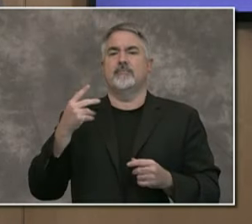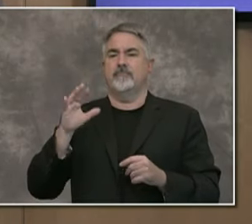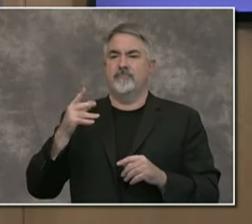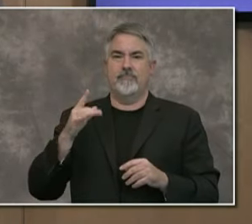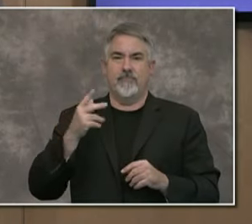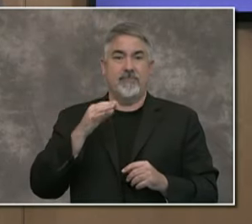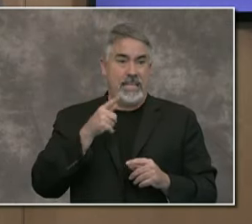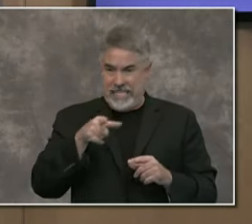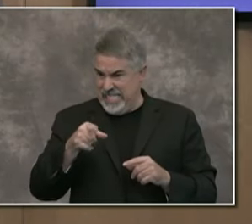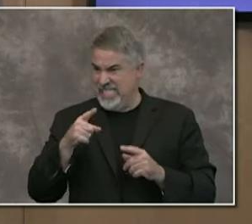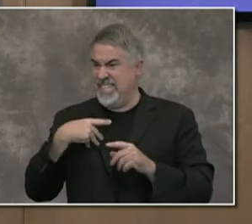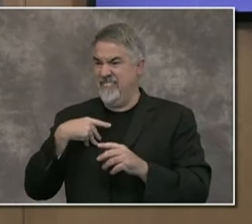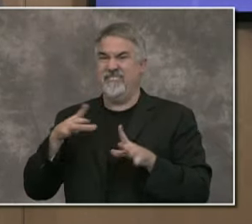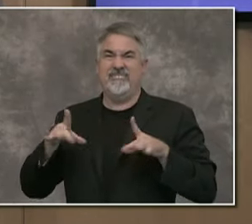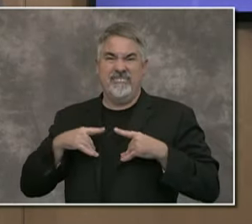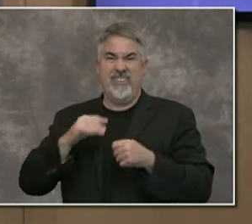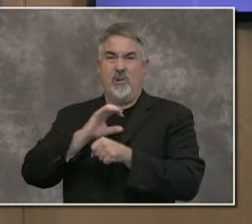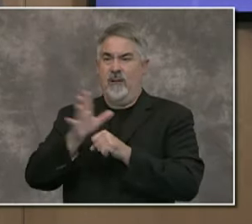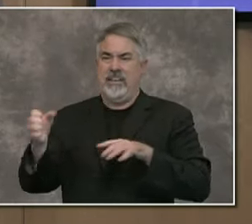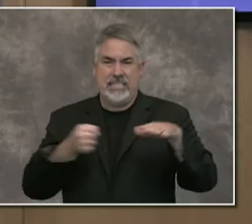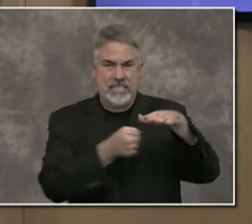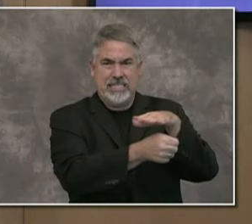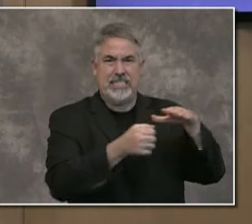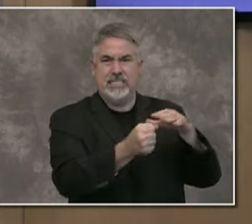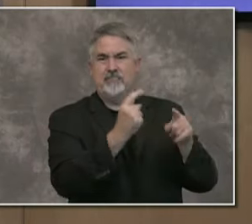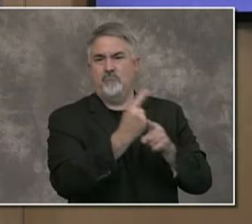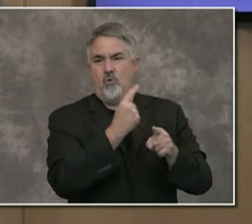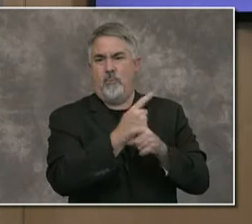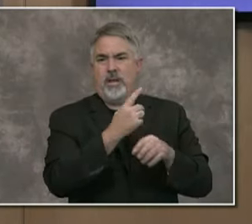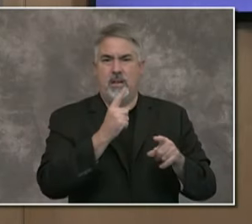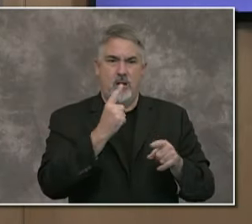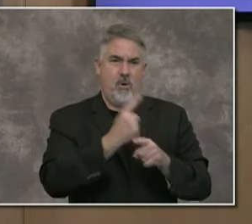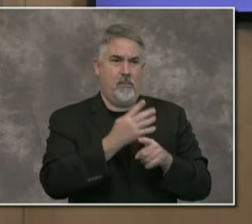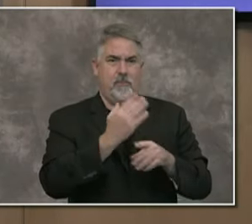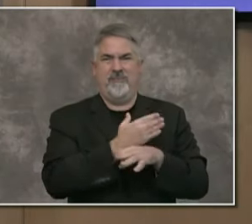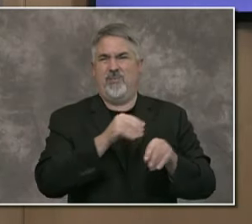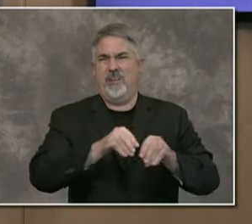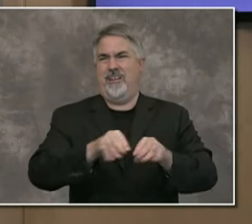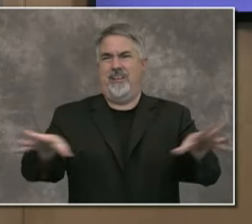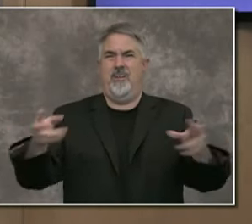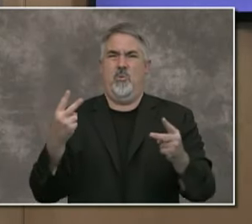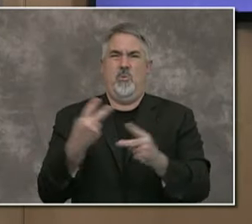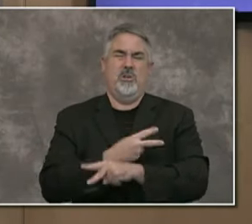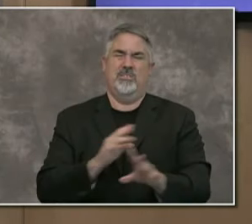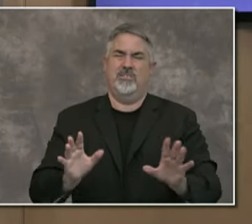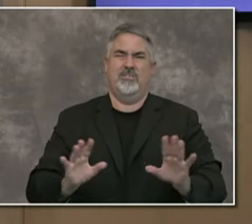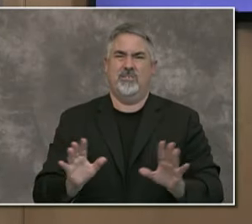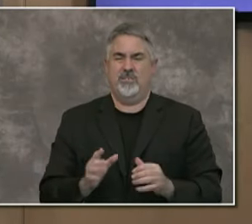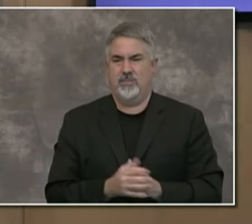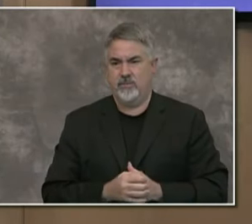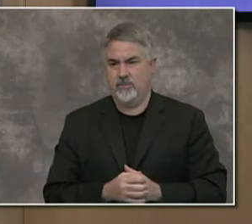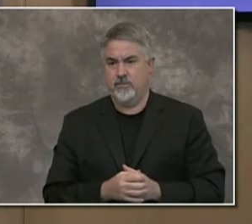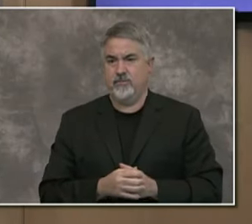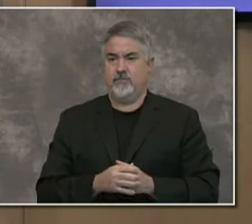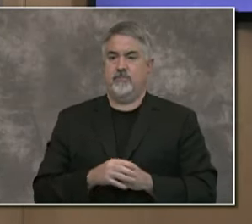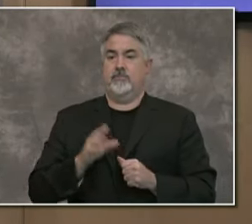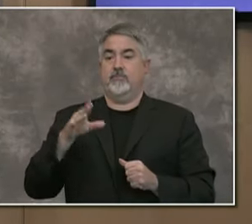don't prevent additional outbreaks. As we have examined a wealth of data, we spent a lot of time looking at the 1918